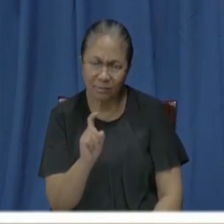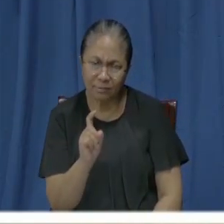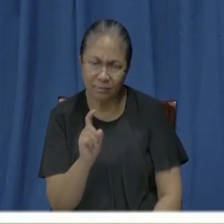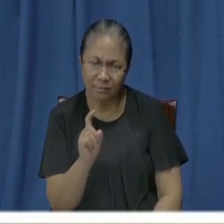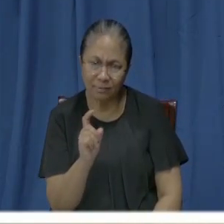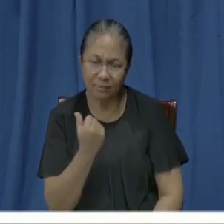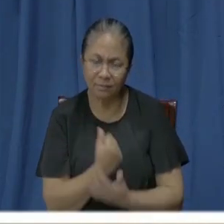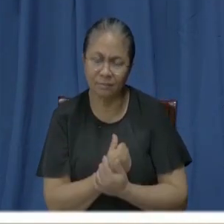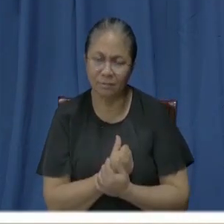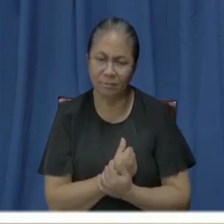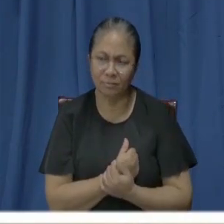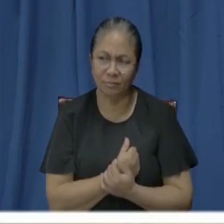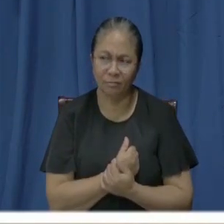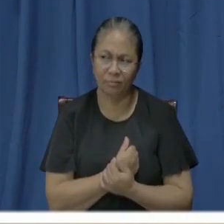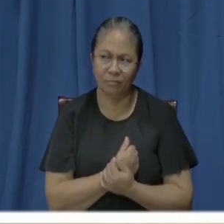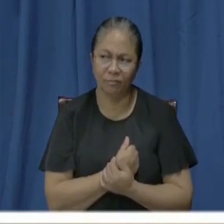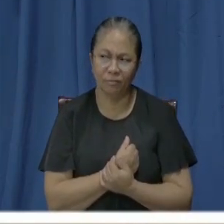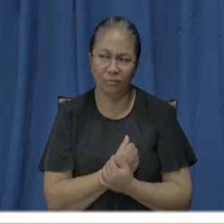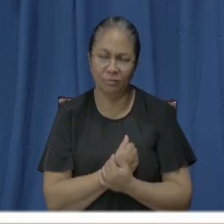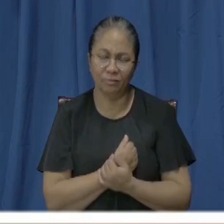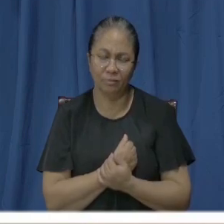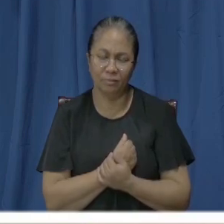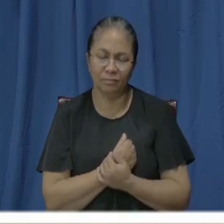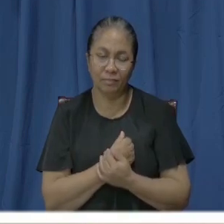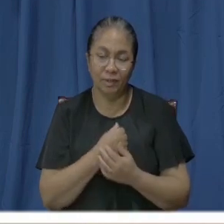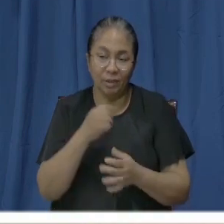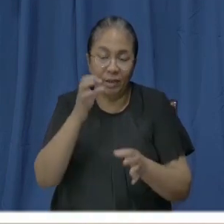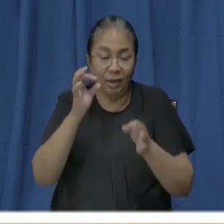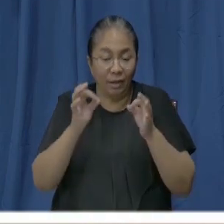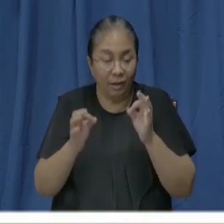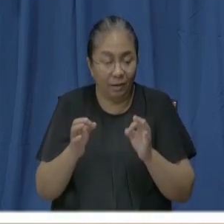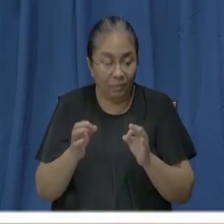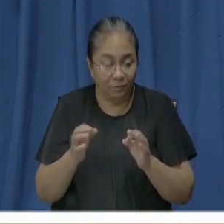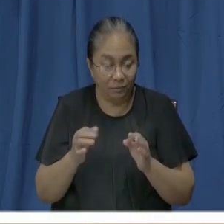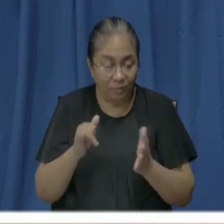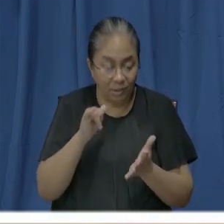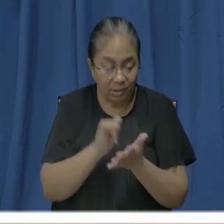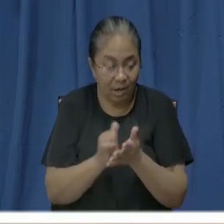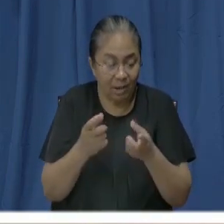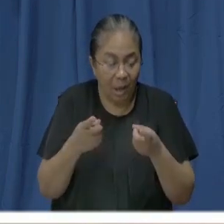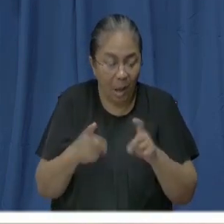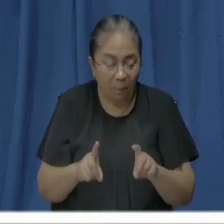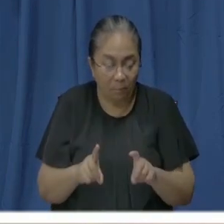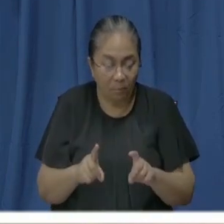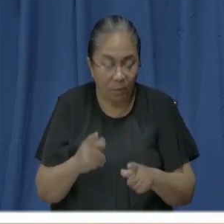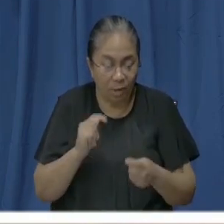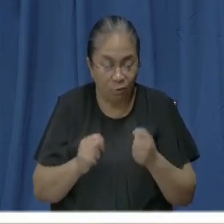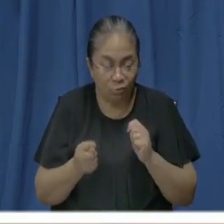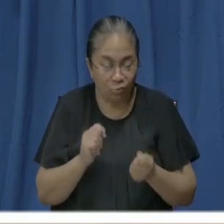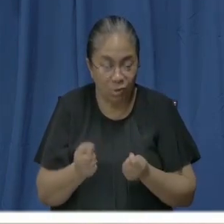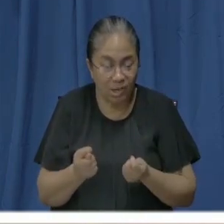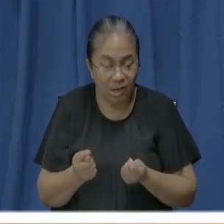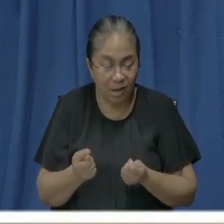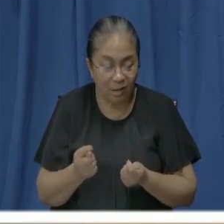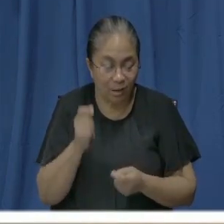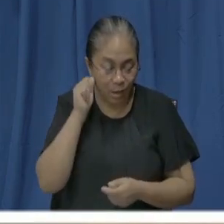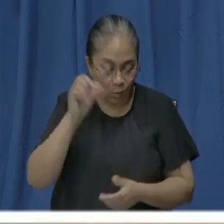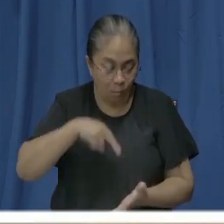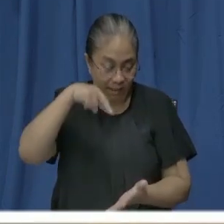Now, if this was Trinidad, the poor woman standing up in the center,